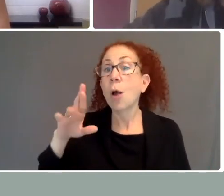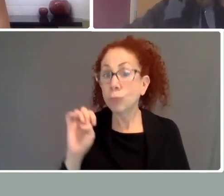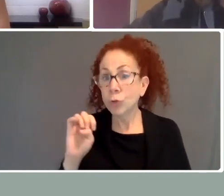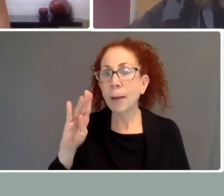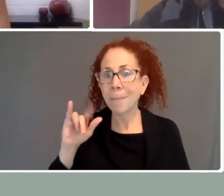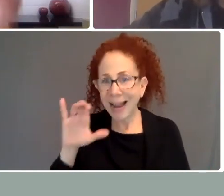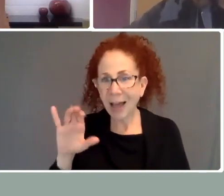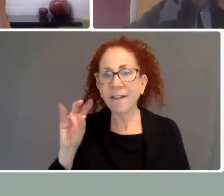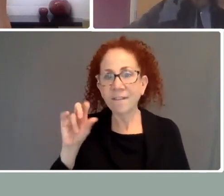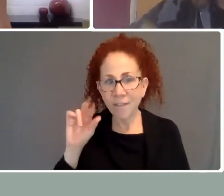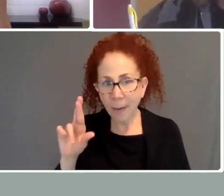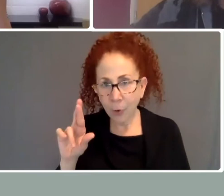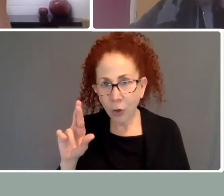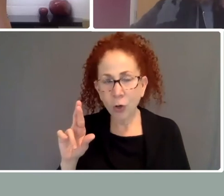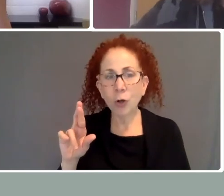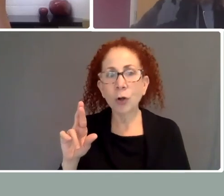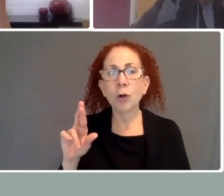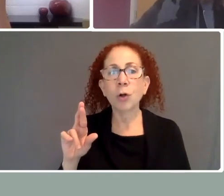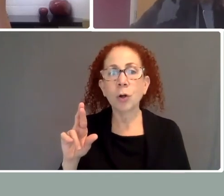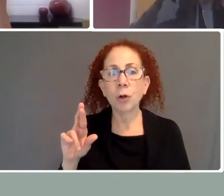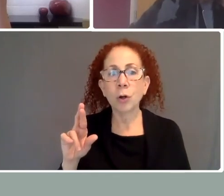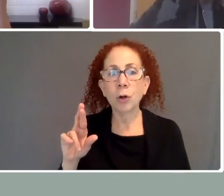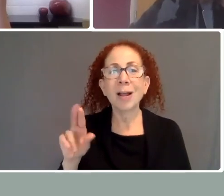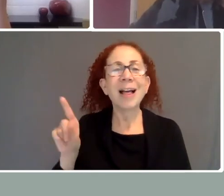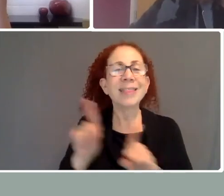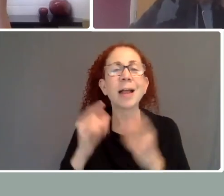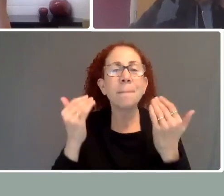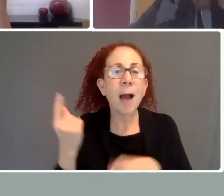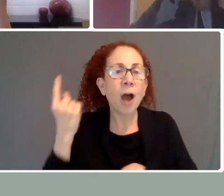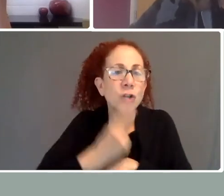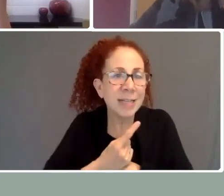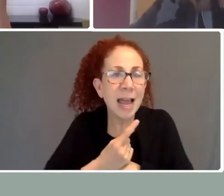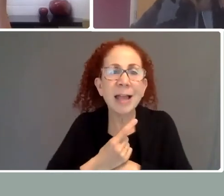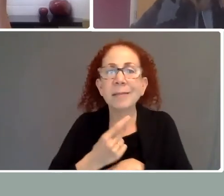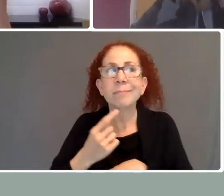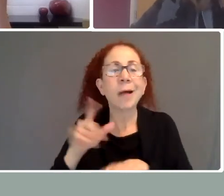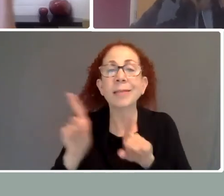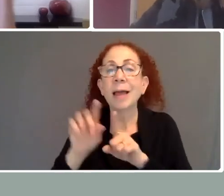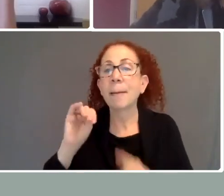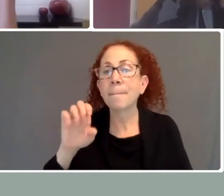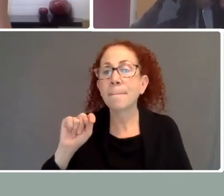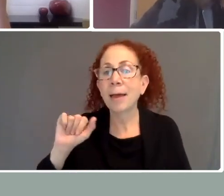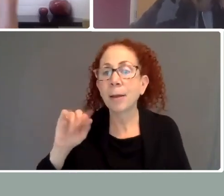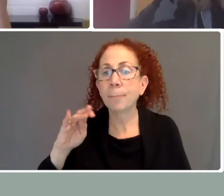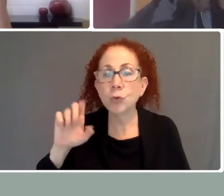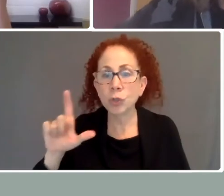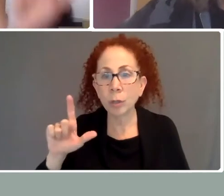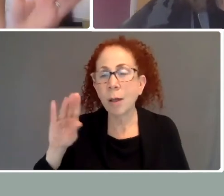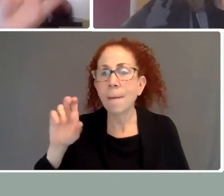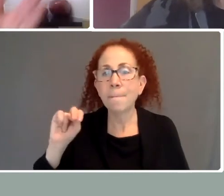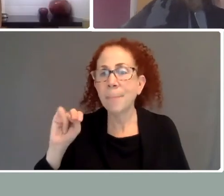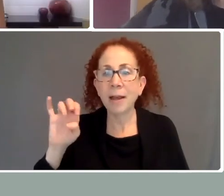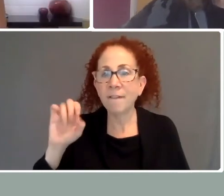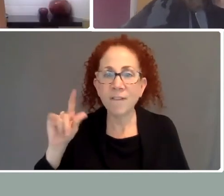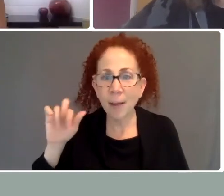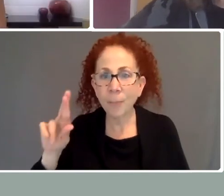prebiotic fibers. So it's like a modern day version of like Metamucil or Benefiber, like 1,000,000,000 times